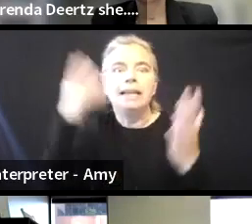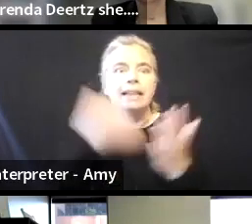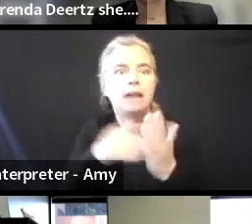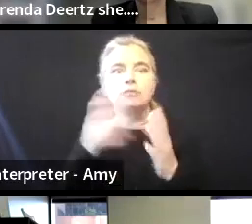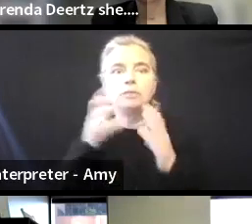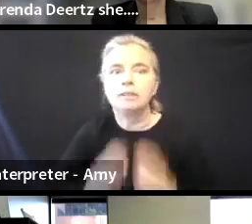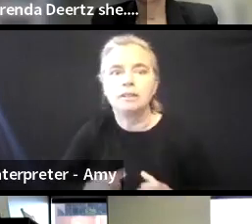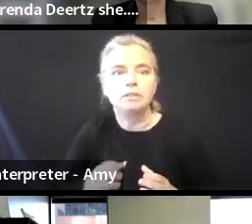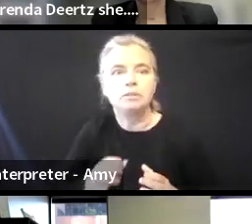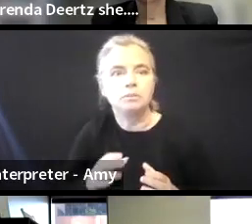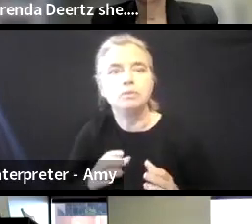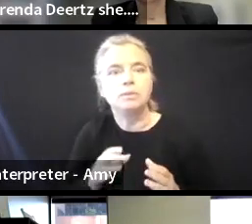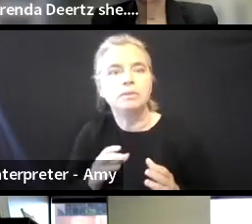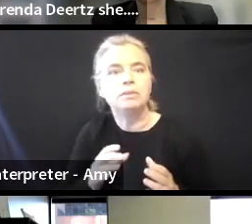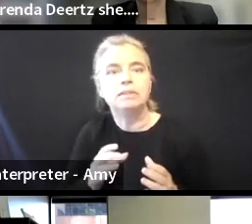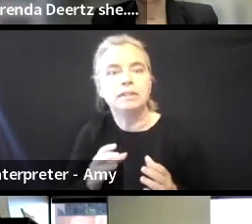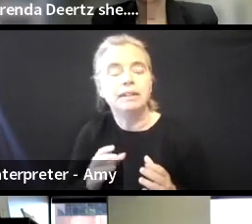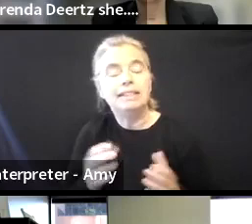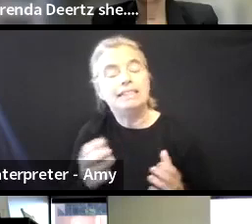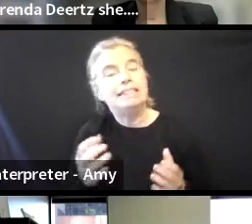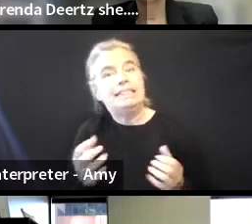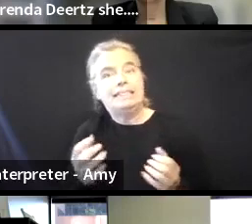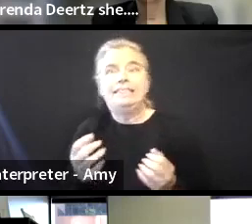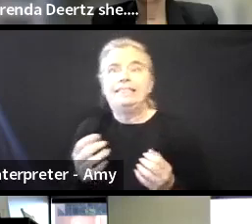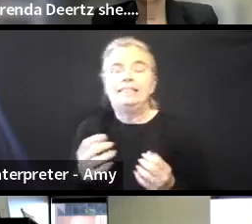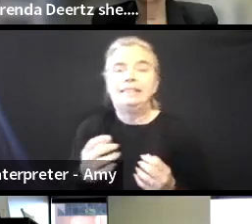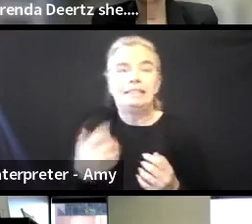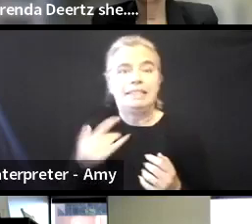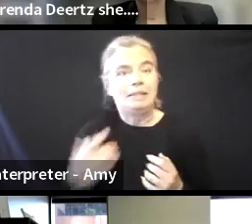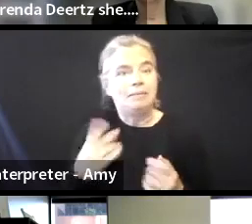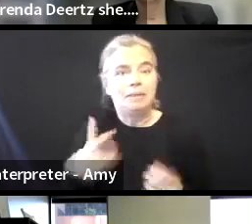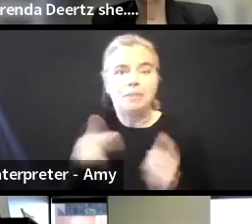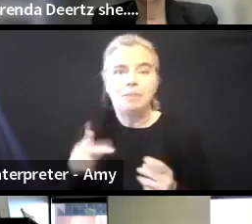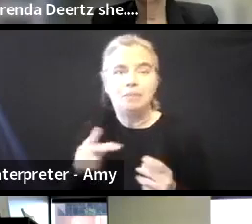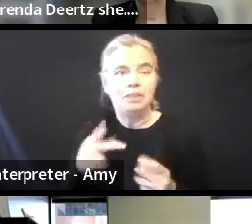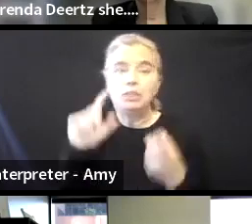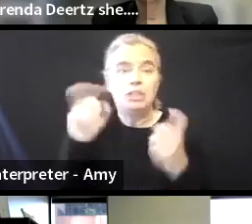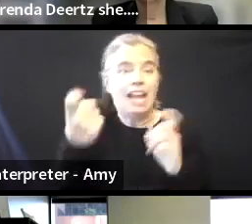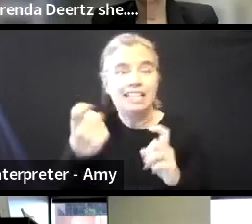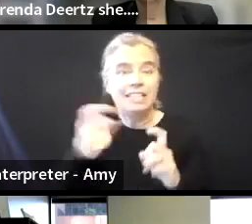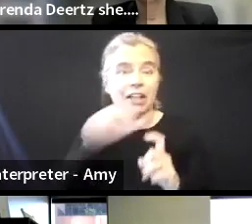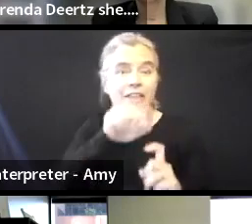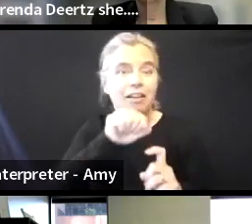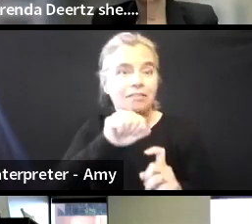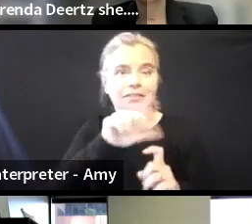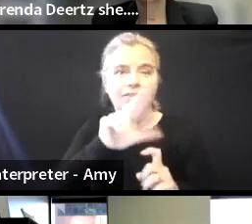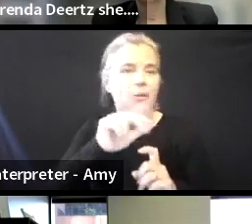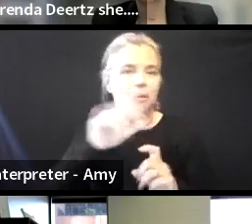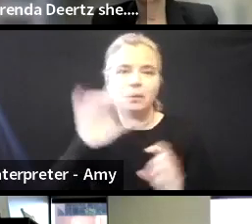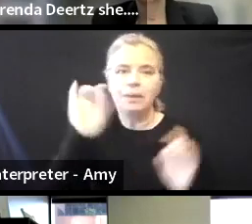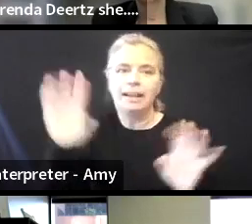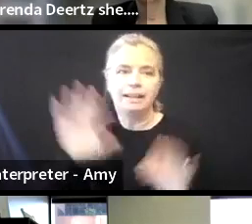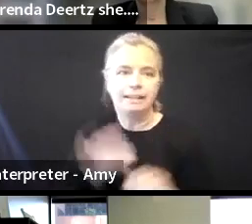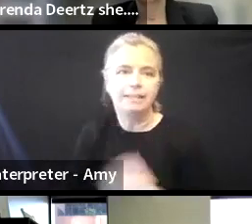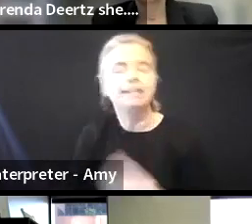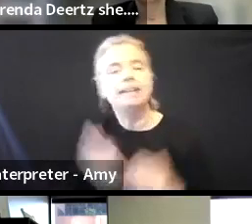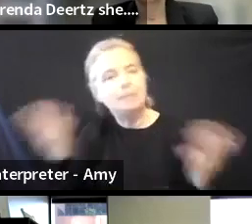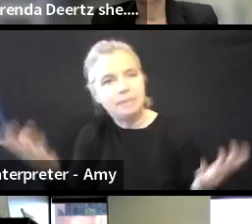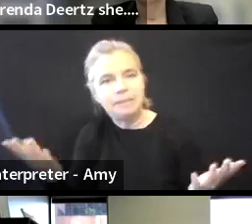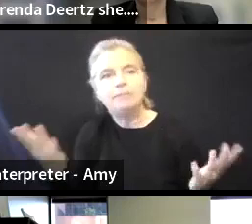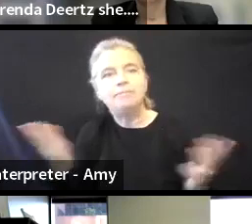Typically, folks don't like change, and I think we need to be very careful about it. I will note, and very